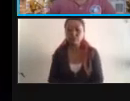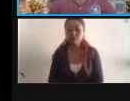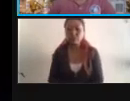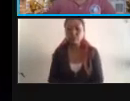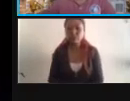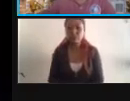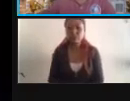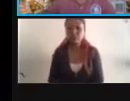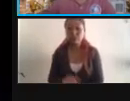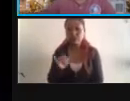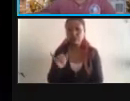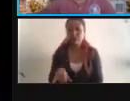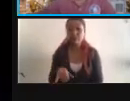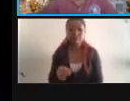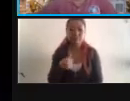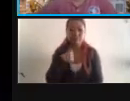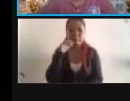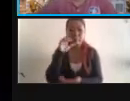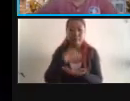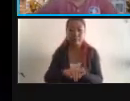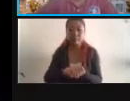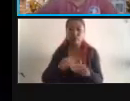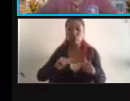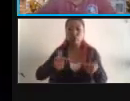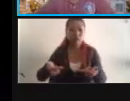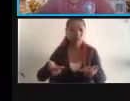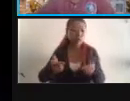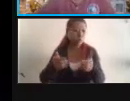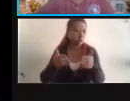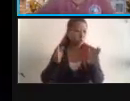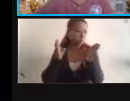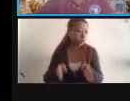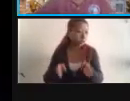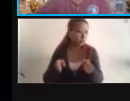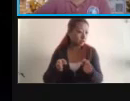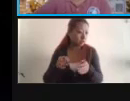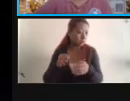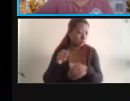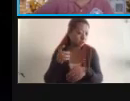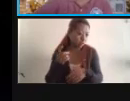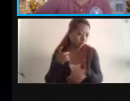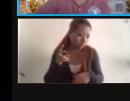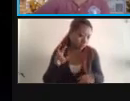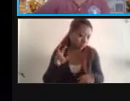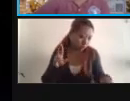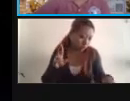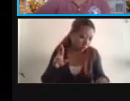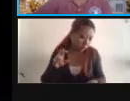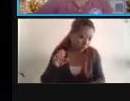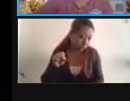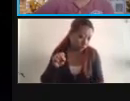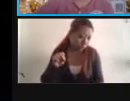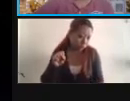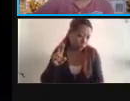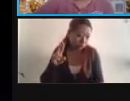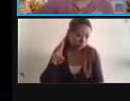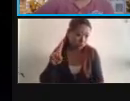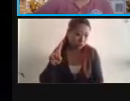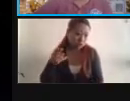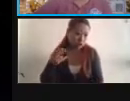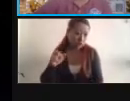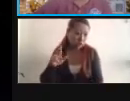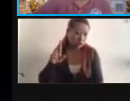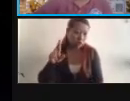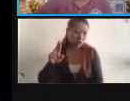with that, I believe I'll turn it to our next person, which is Sudhakar Rajlu, who's going to be talking about extravehicular activity